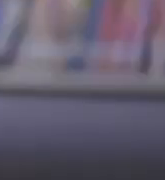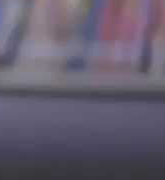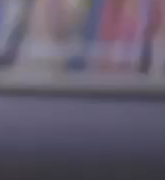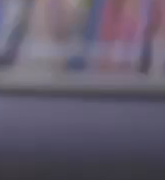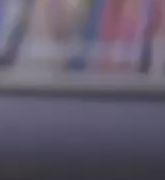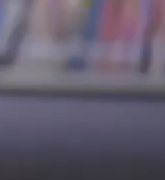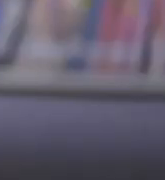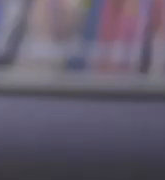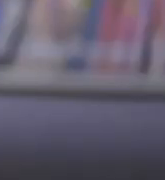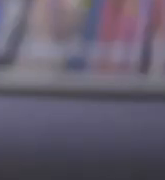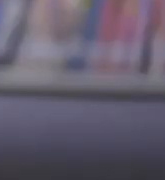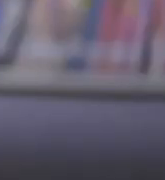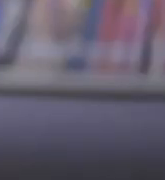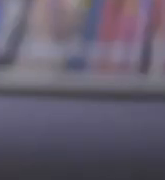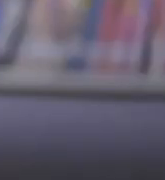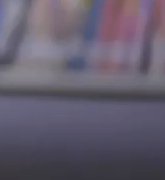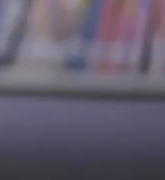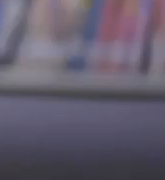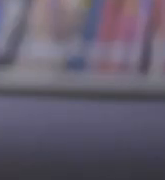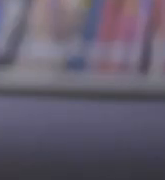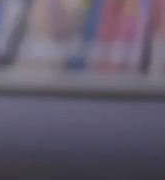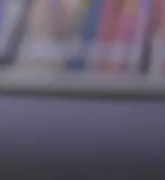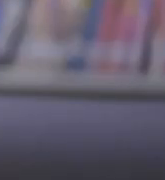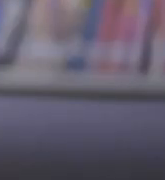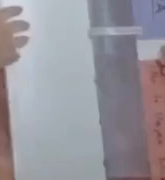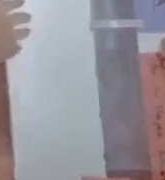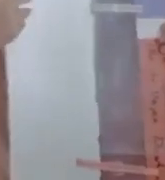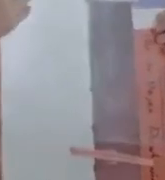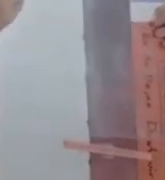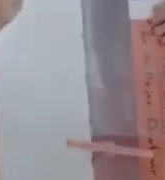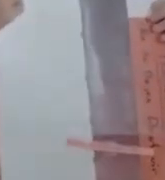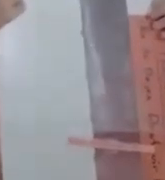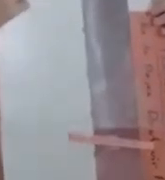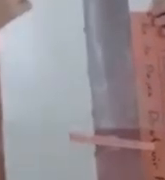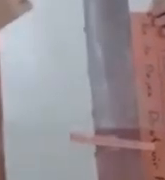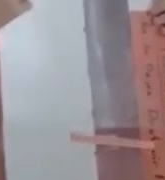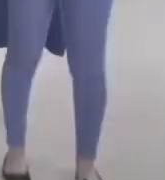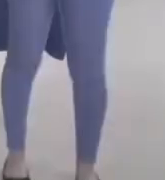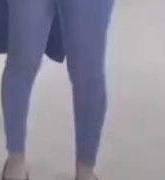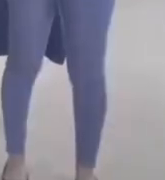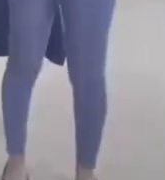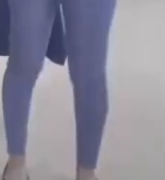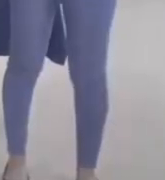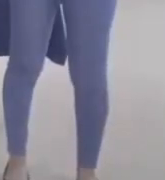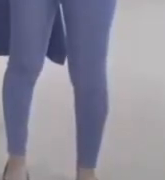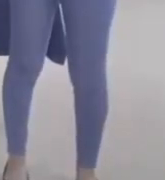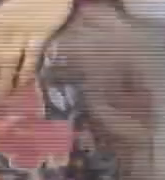And we've participated regarding